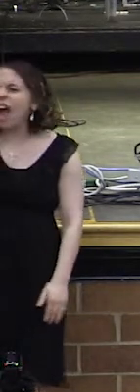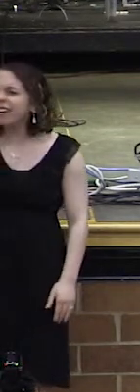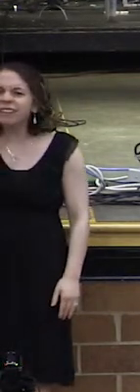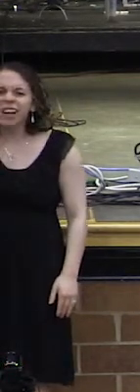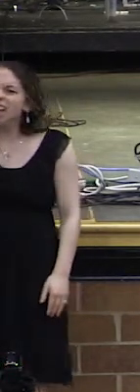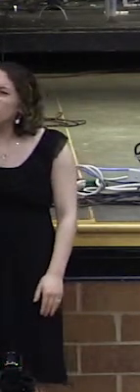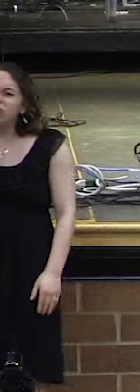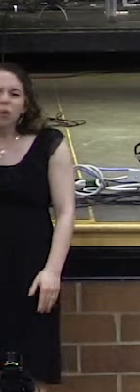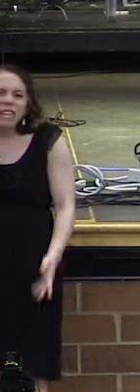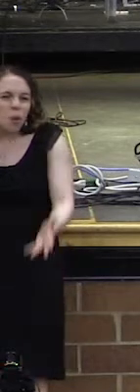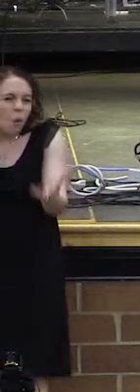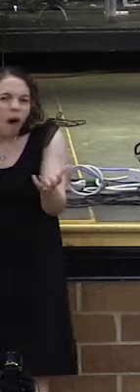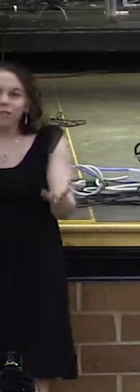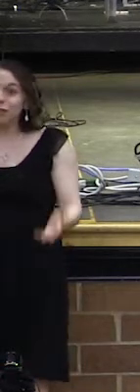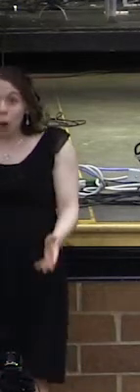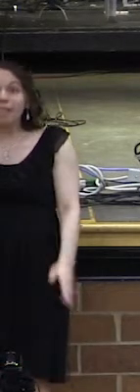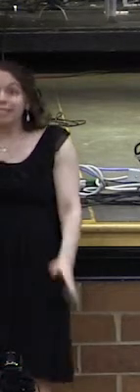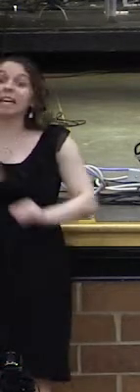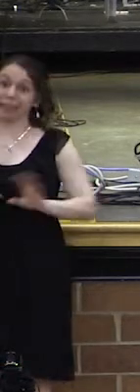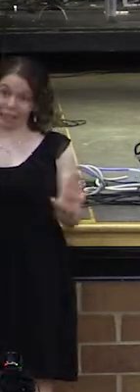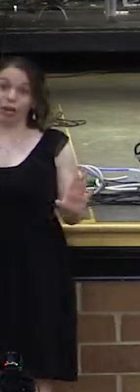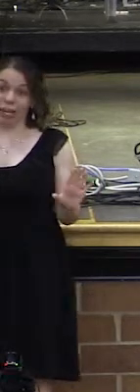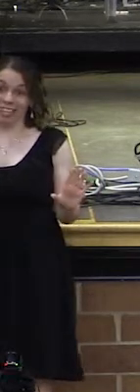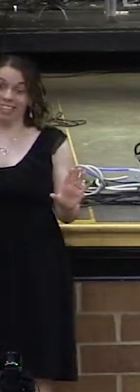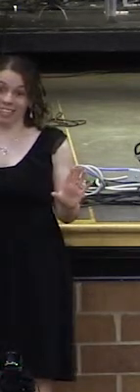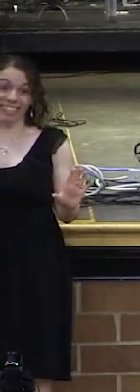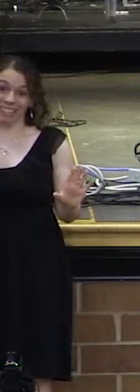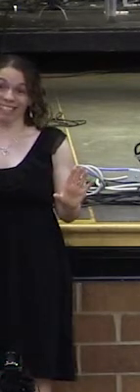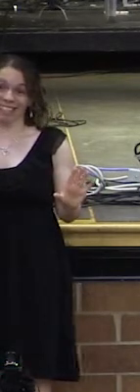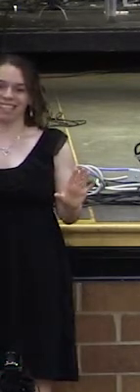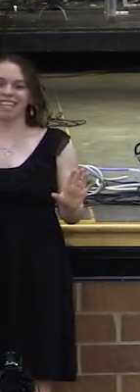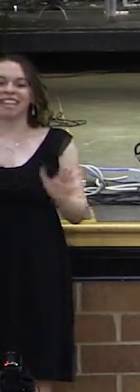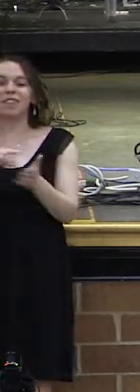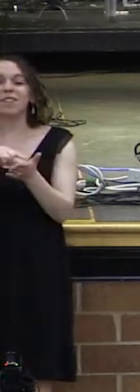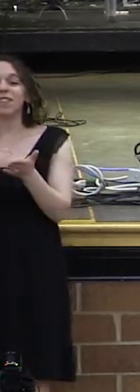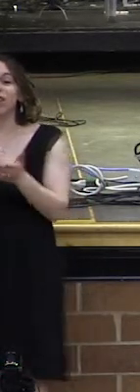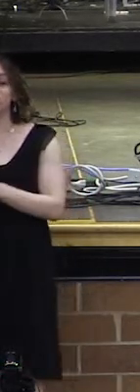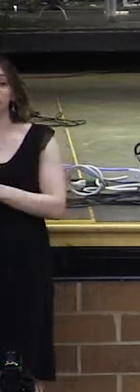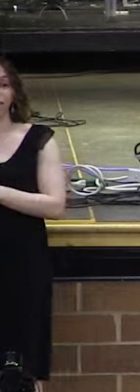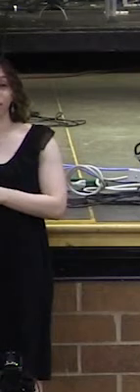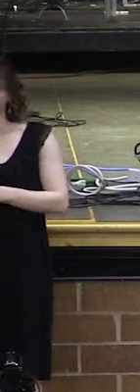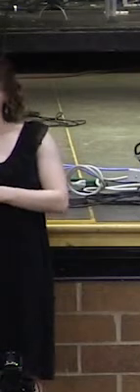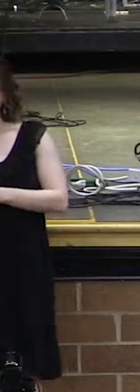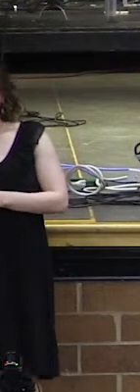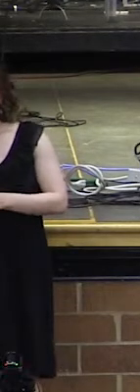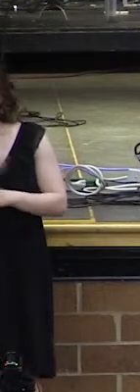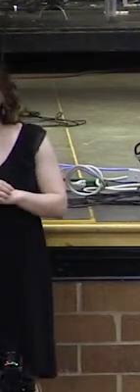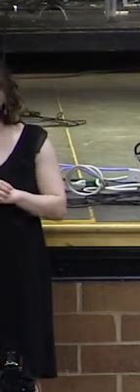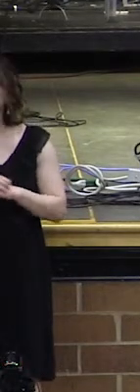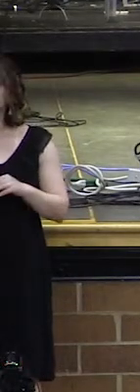plainly okay notice he says let us behave Pro properly as in the day not in